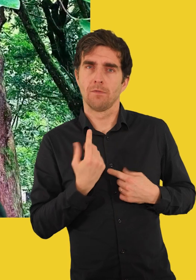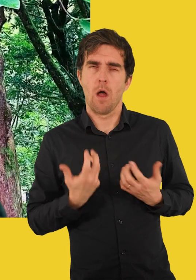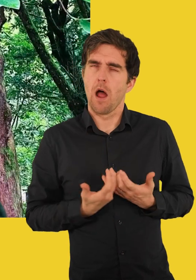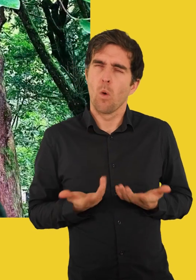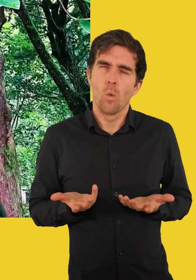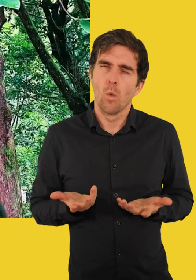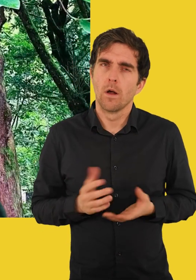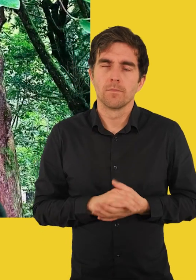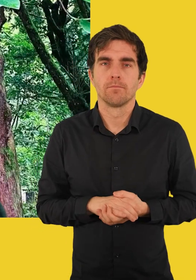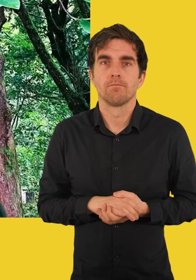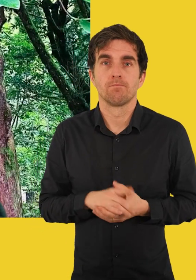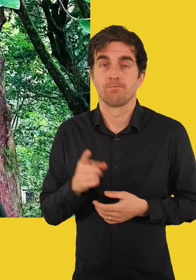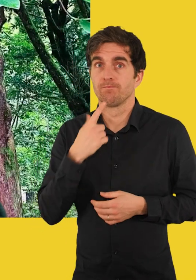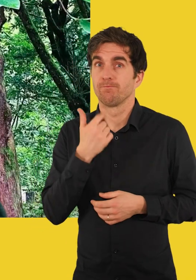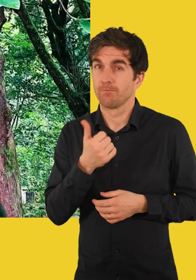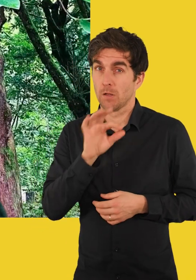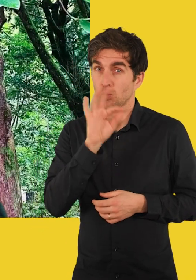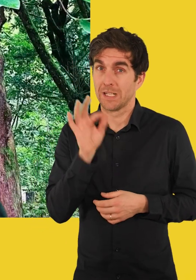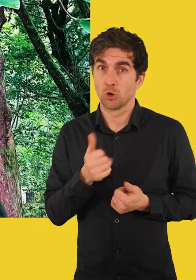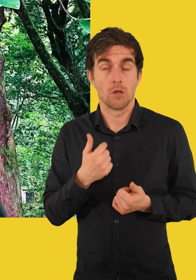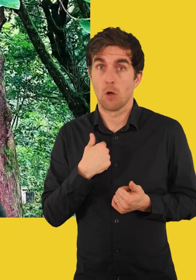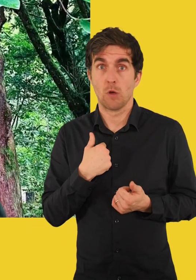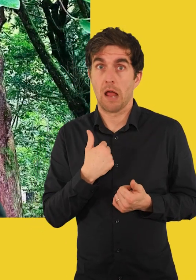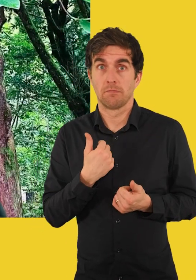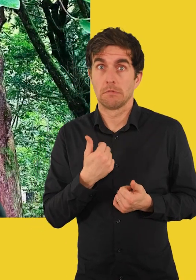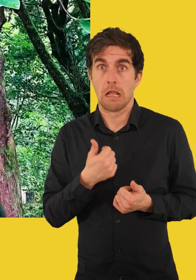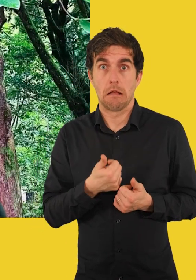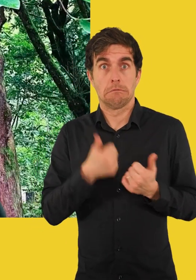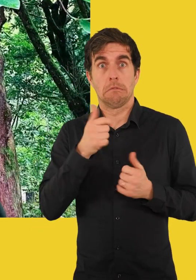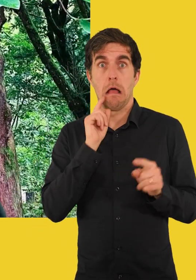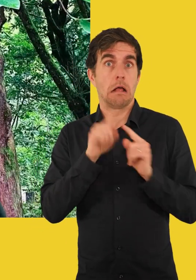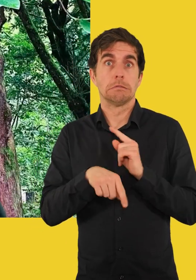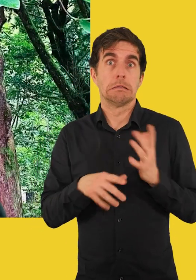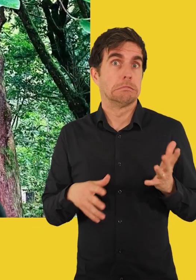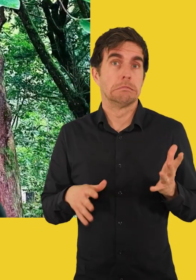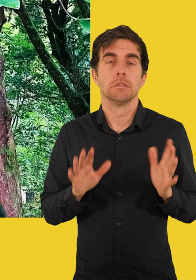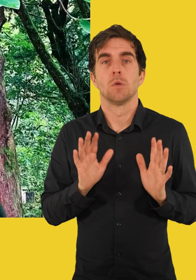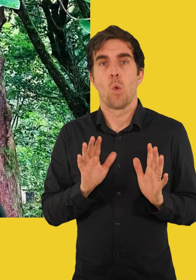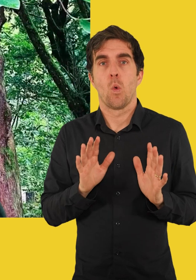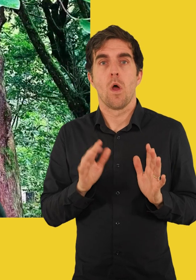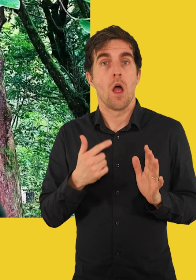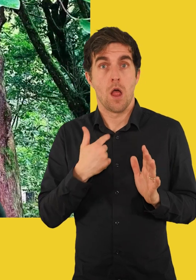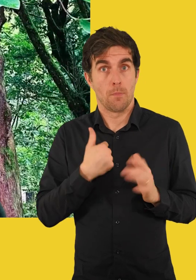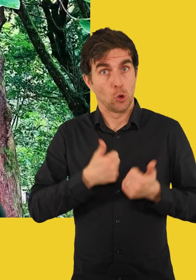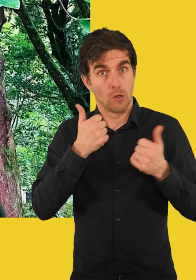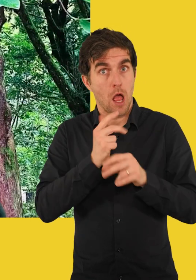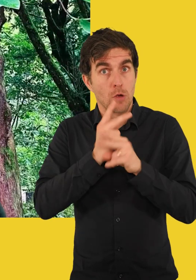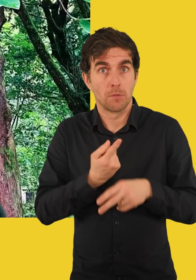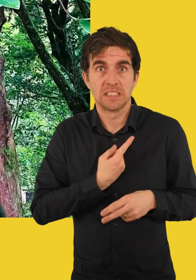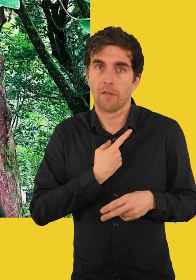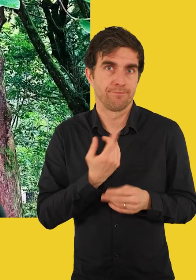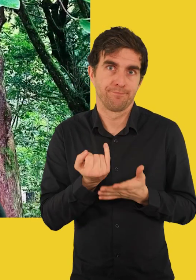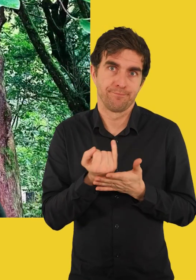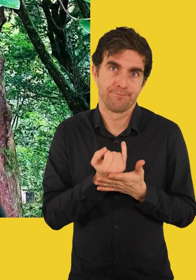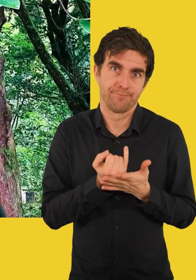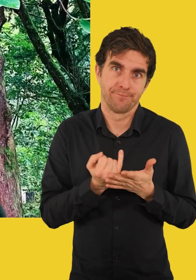This is an excellent question to which I do not have an excellent answer, I should say in advance. So I'm